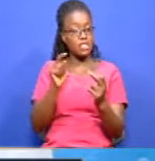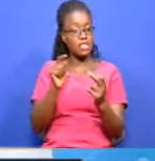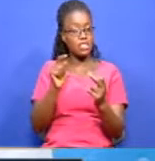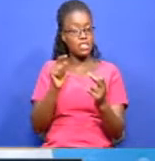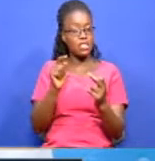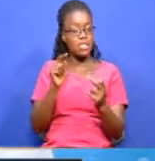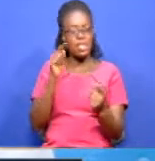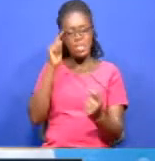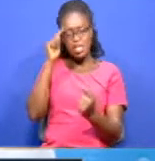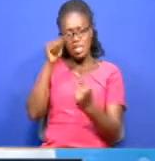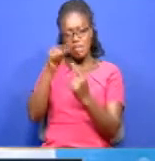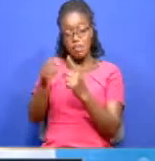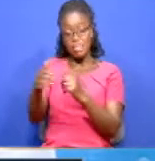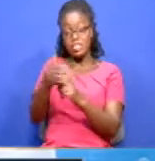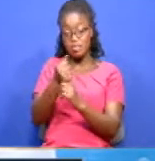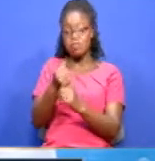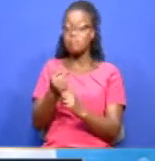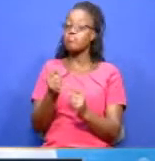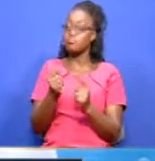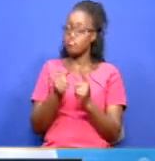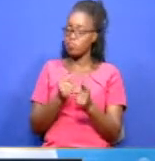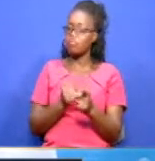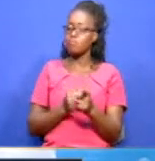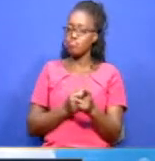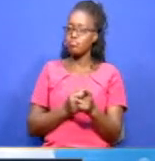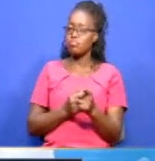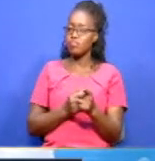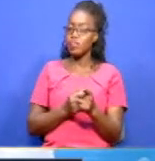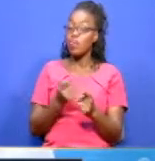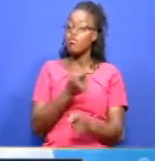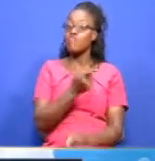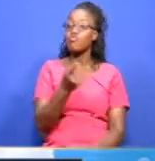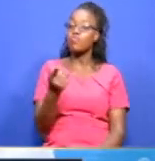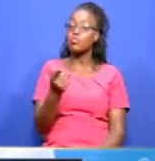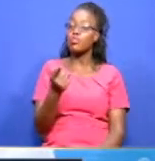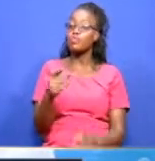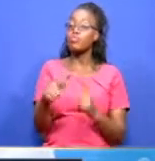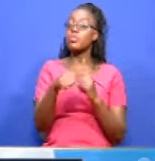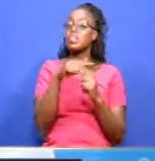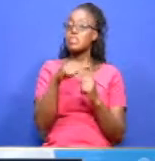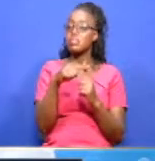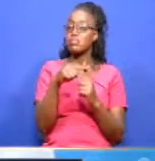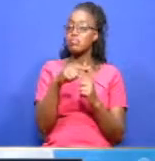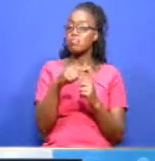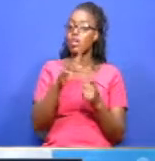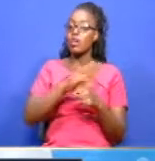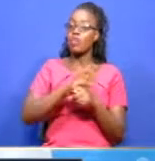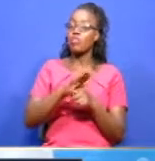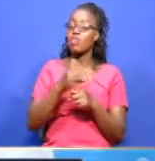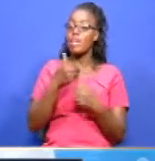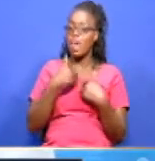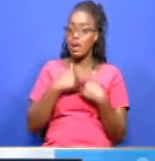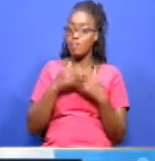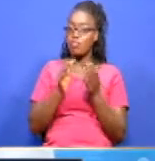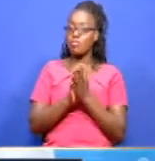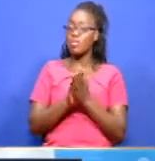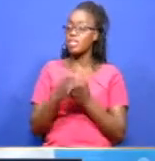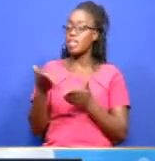aimed at achieving this. For those who will be positive, together with their